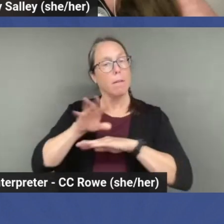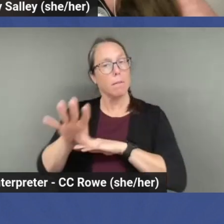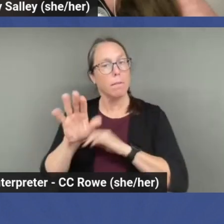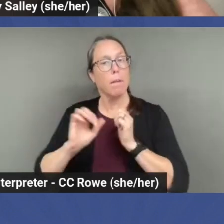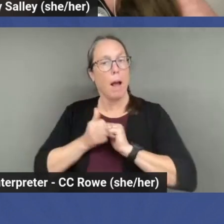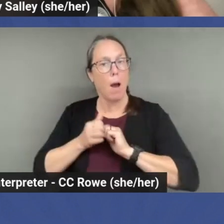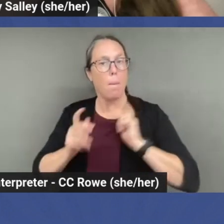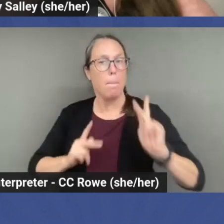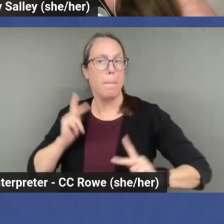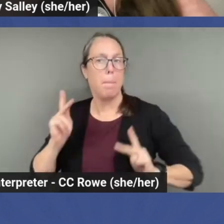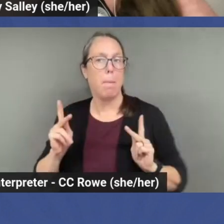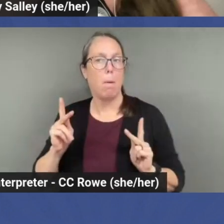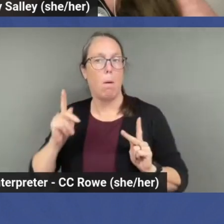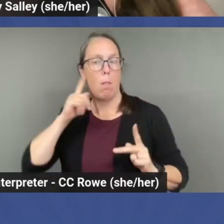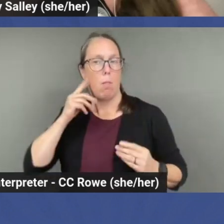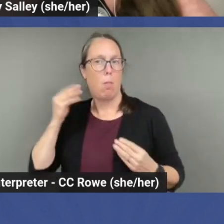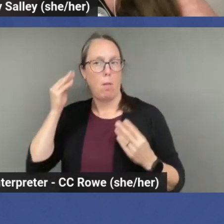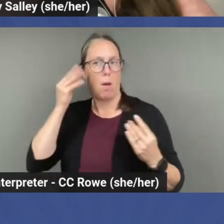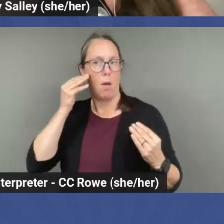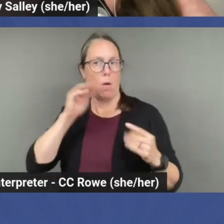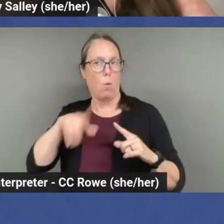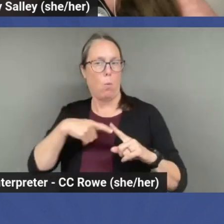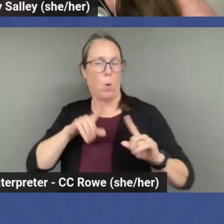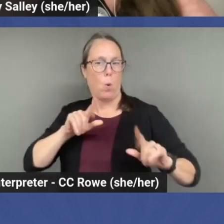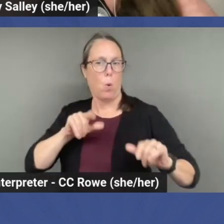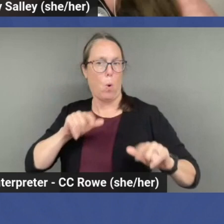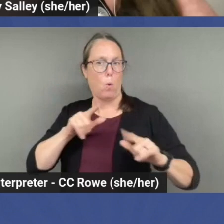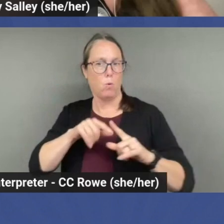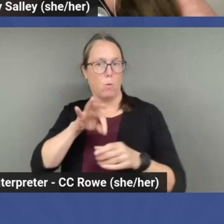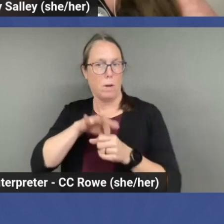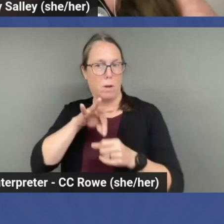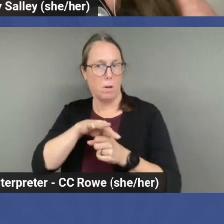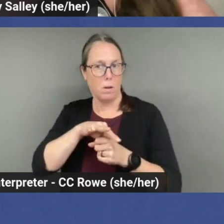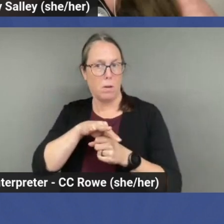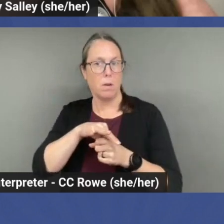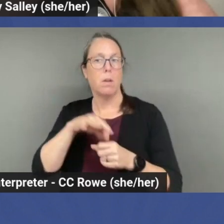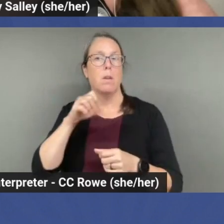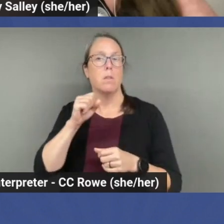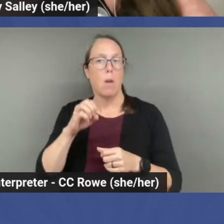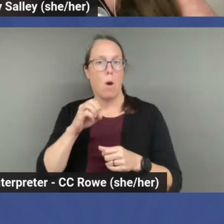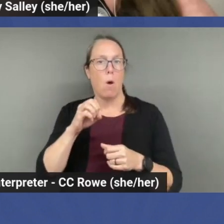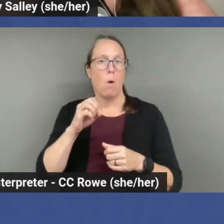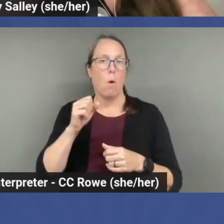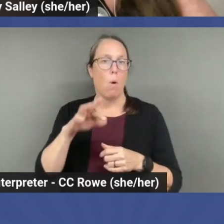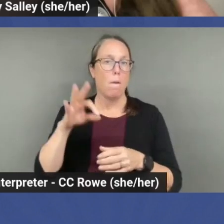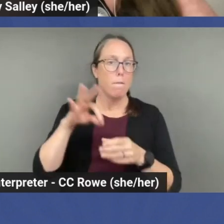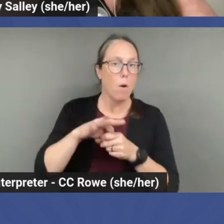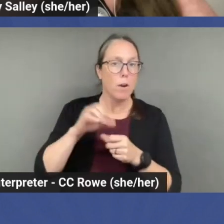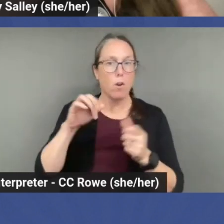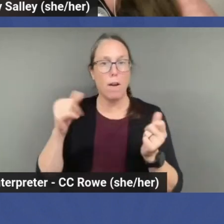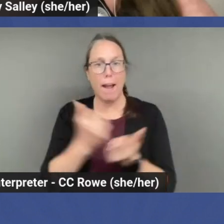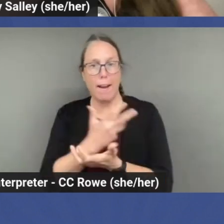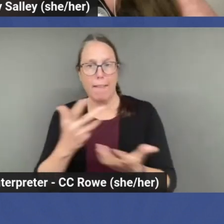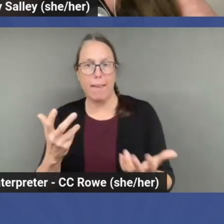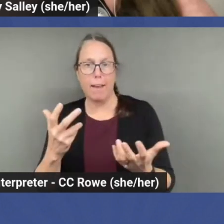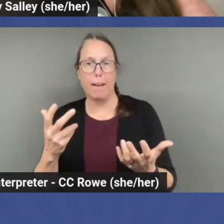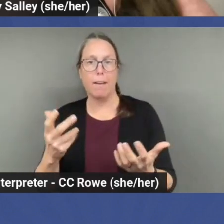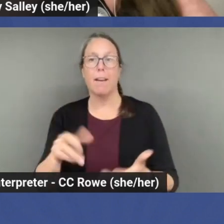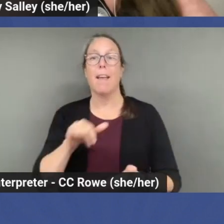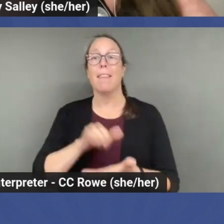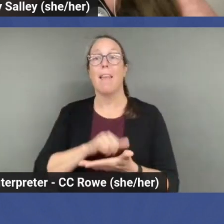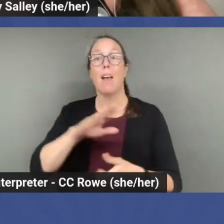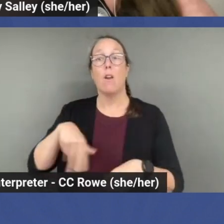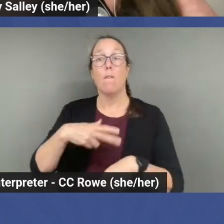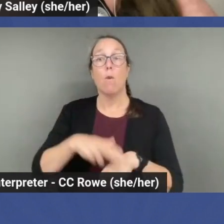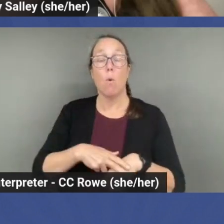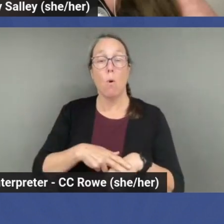people think when going to an election or voting or whatever. And that of course